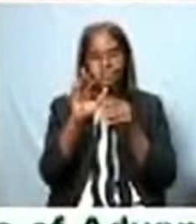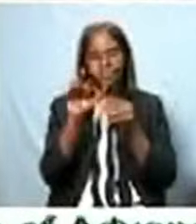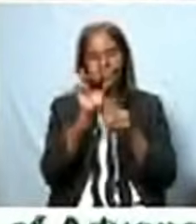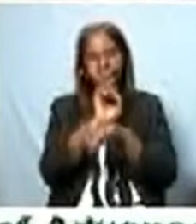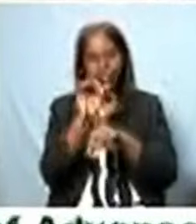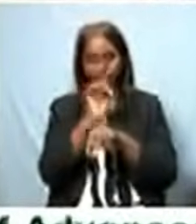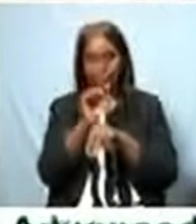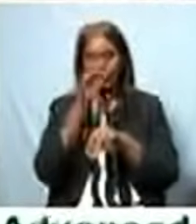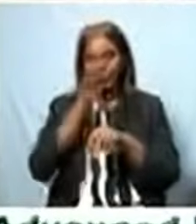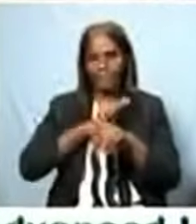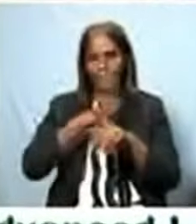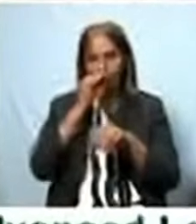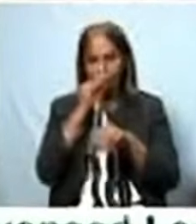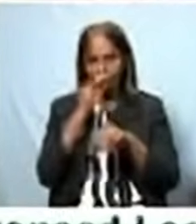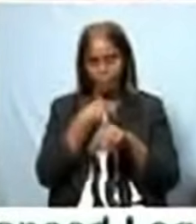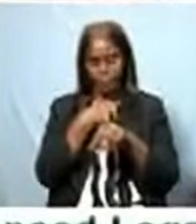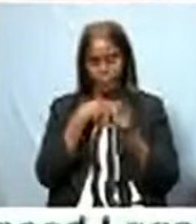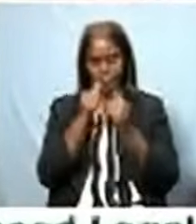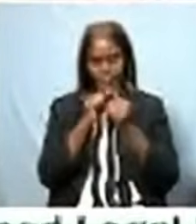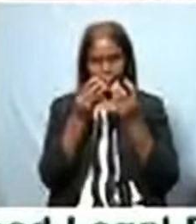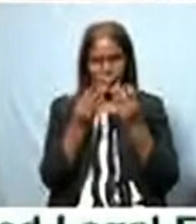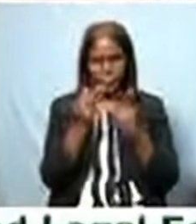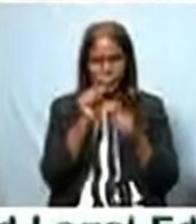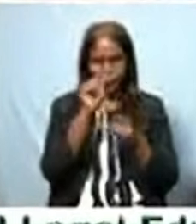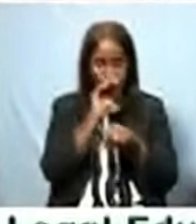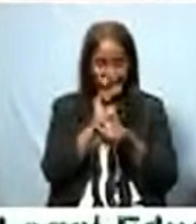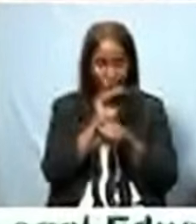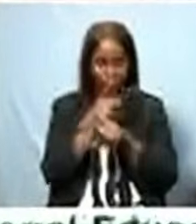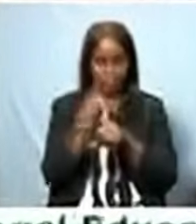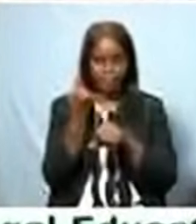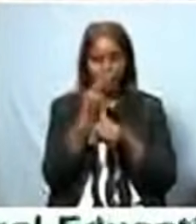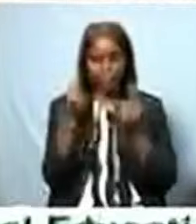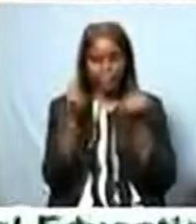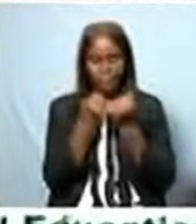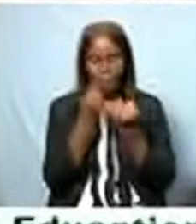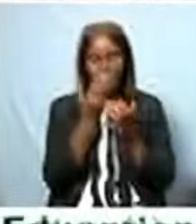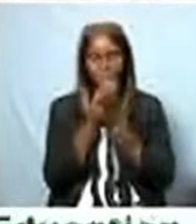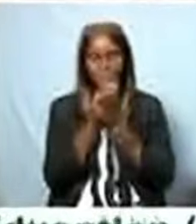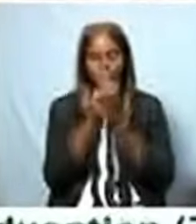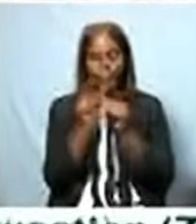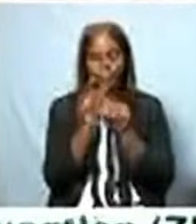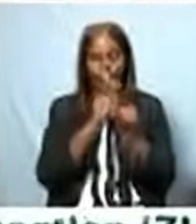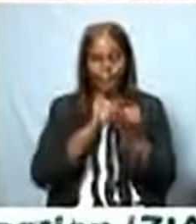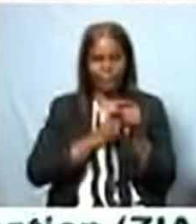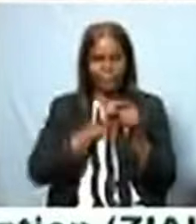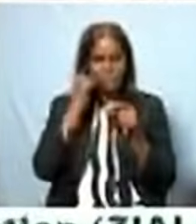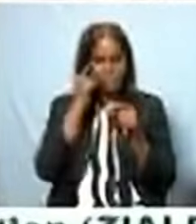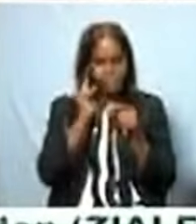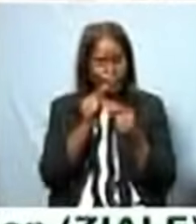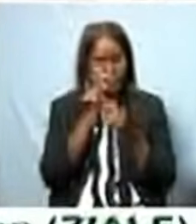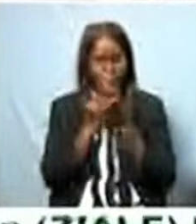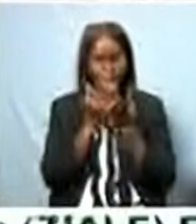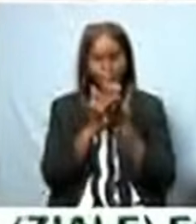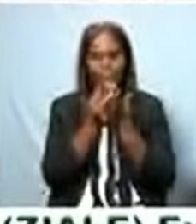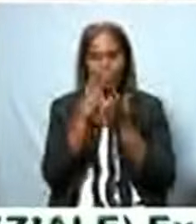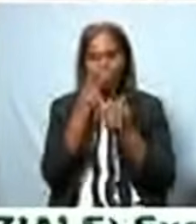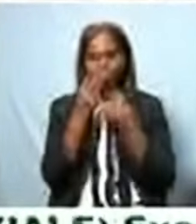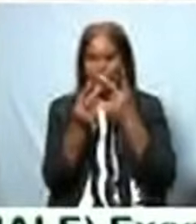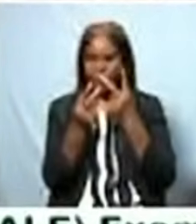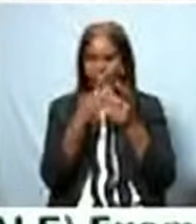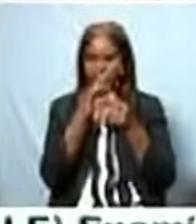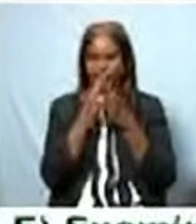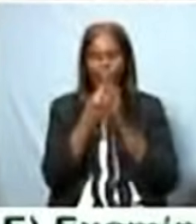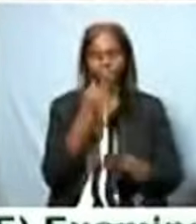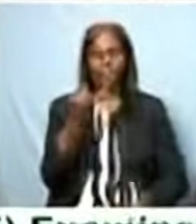opportunities. Madam Speaker, with those few words, I would like to support the motion, and I think that the motion, in looking at the